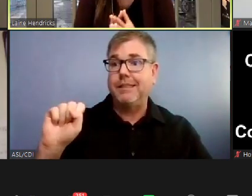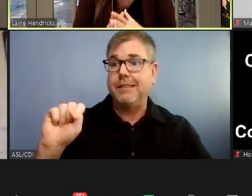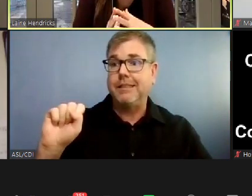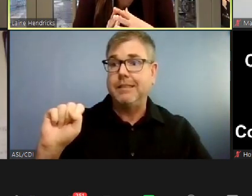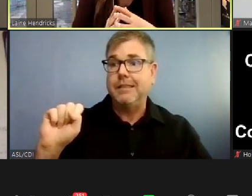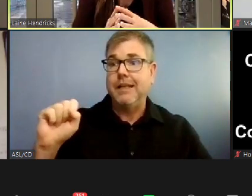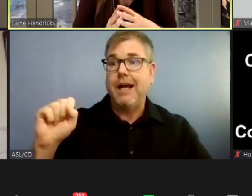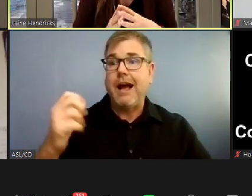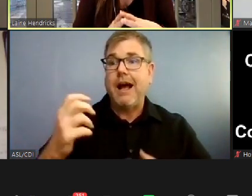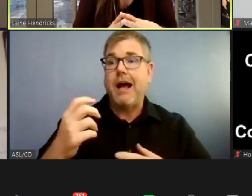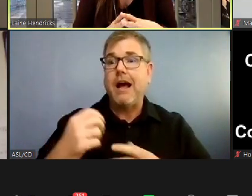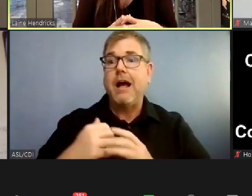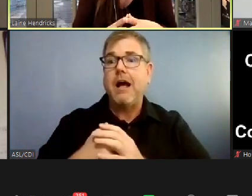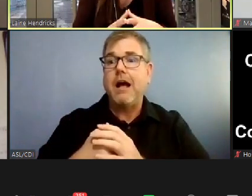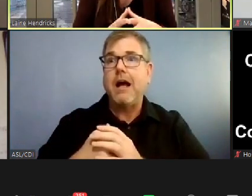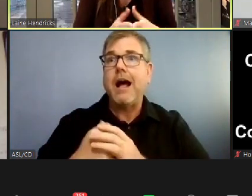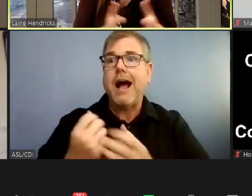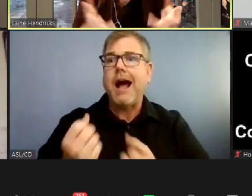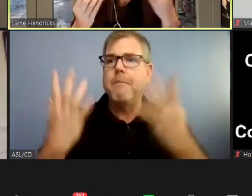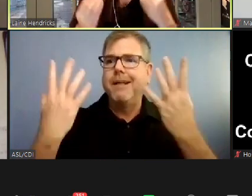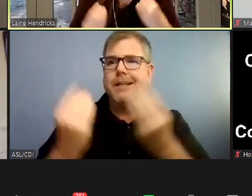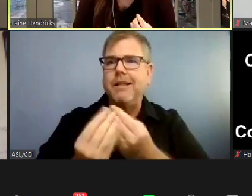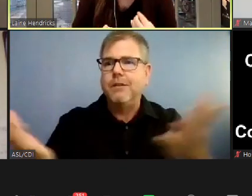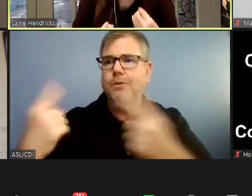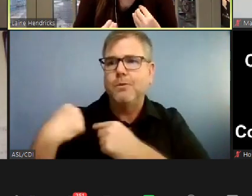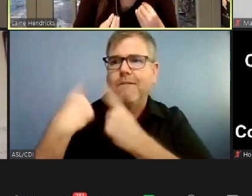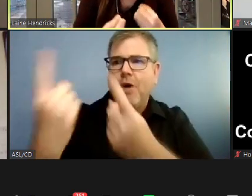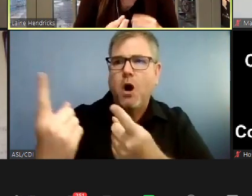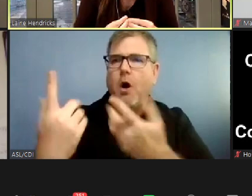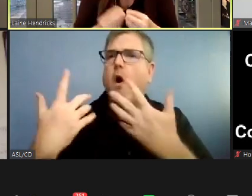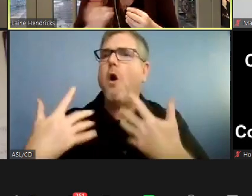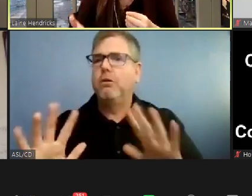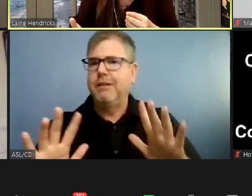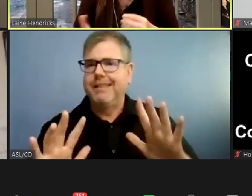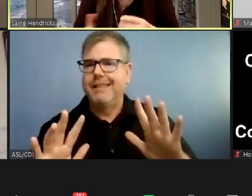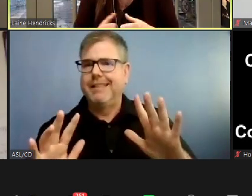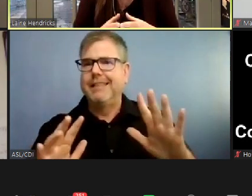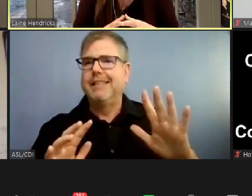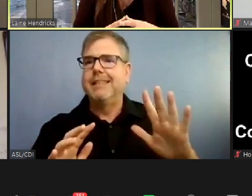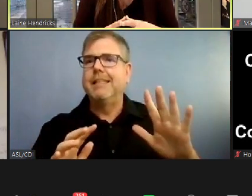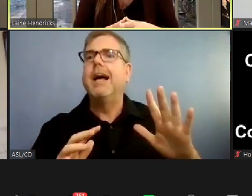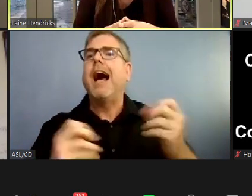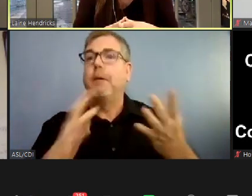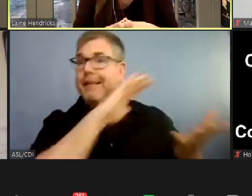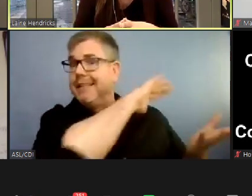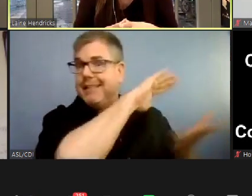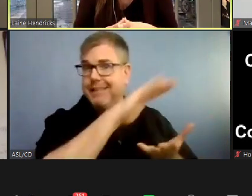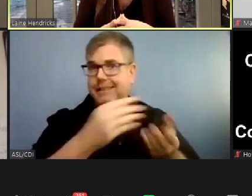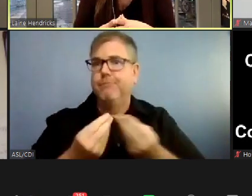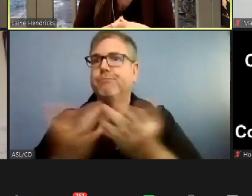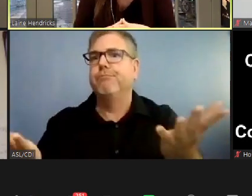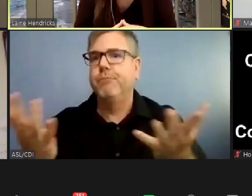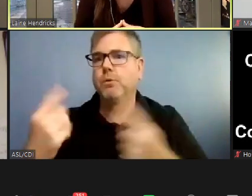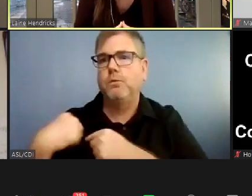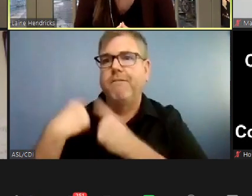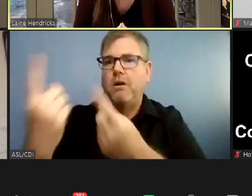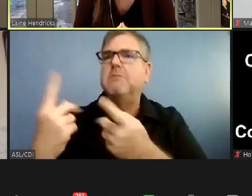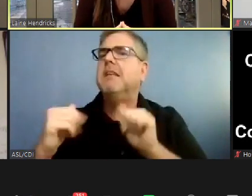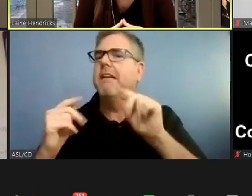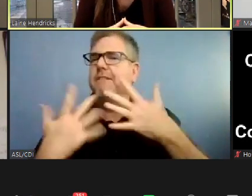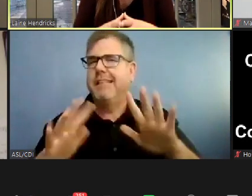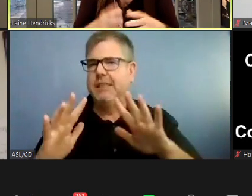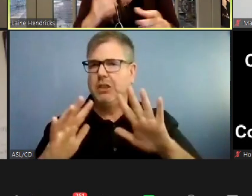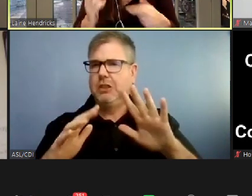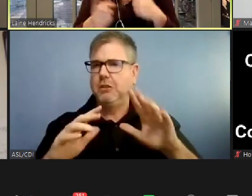tables, Dr. Evans, about how many doses we've received and how many have gone out. And I'm curious if you can shed a little bit